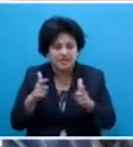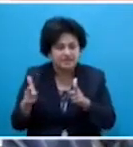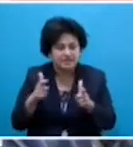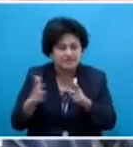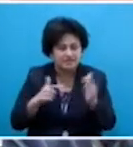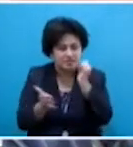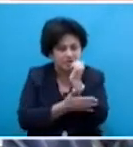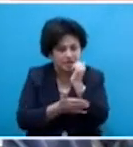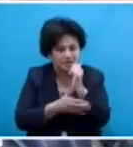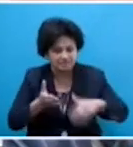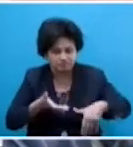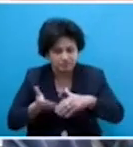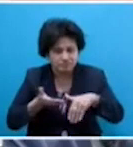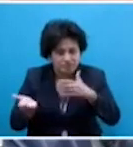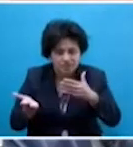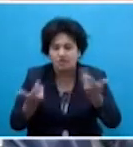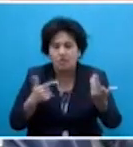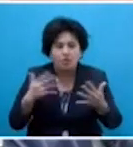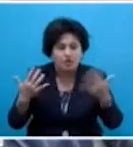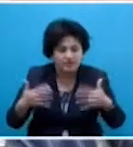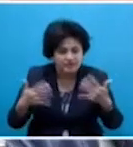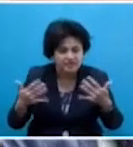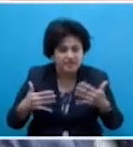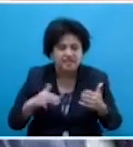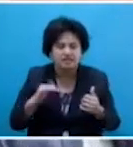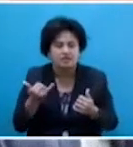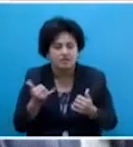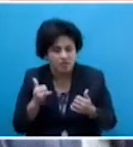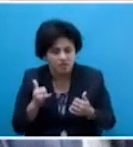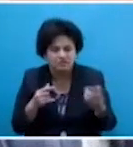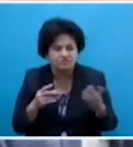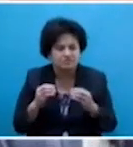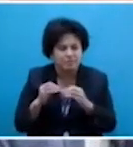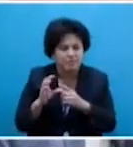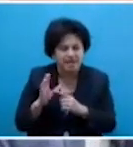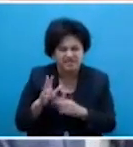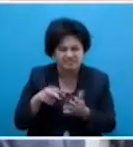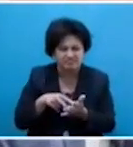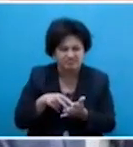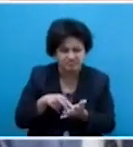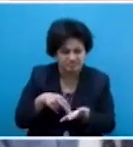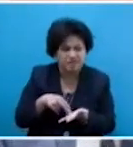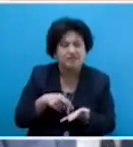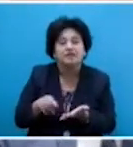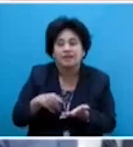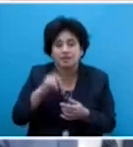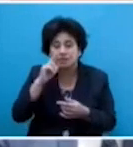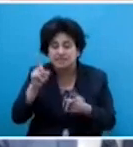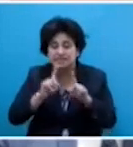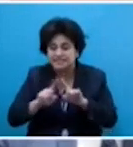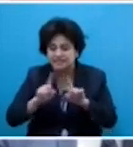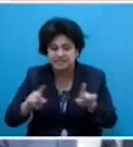or the Flying Fijians or the Fiji Batis are playing, you will find Fijians of different ethnic